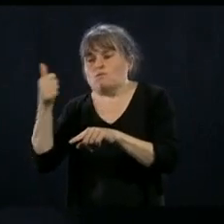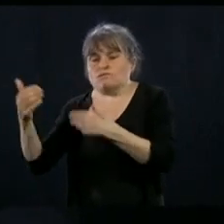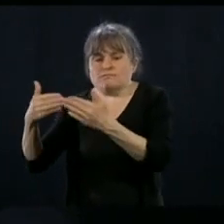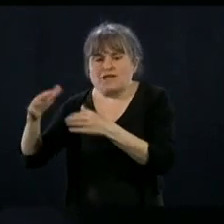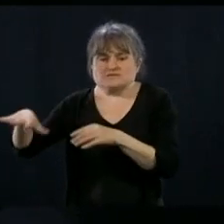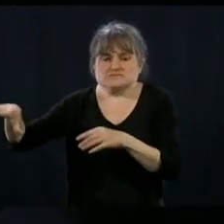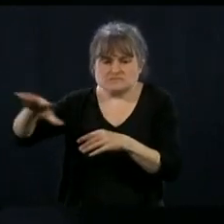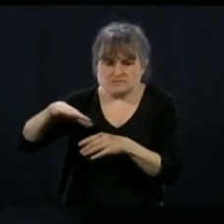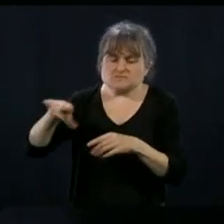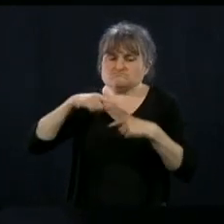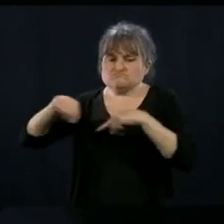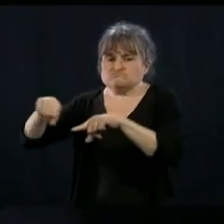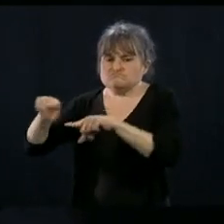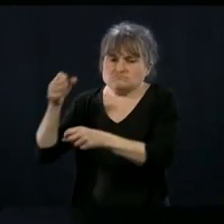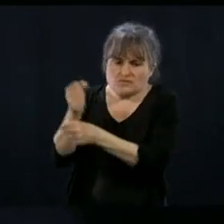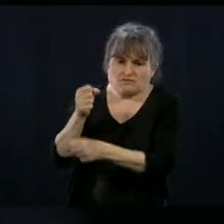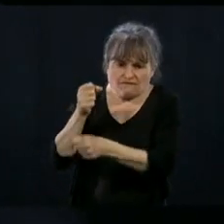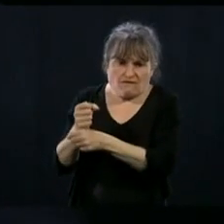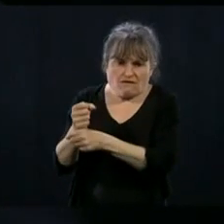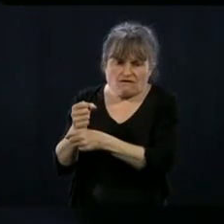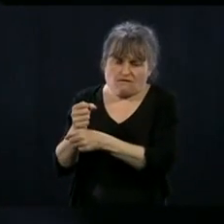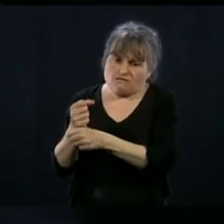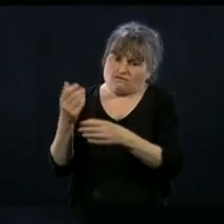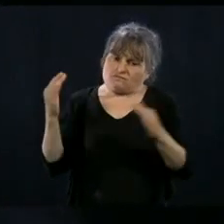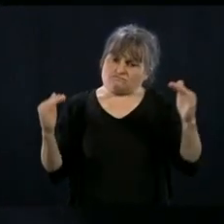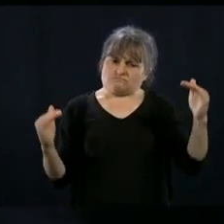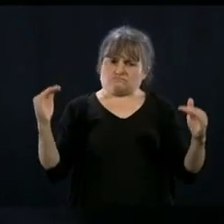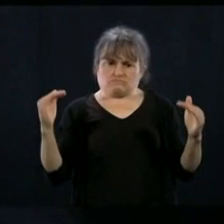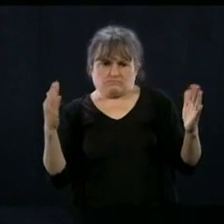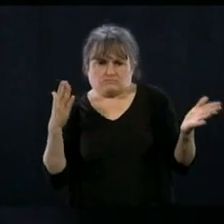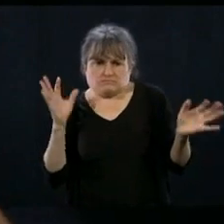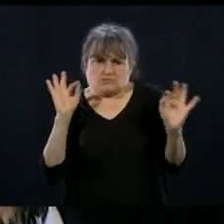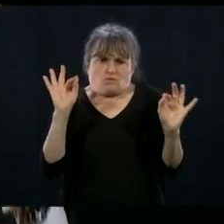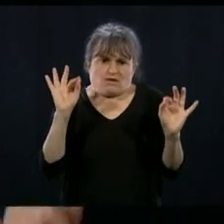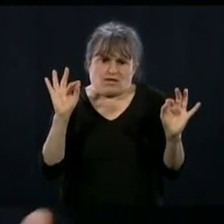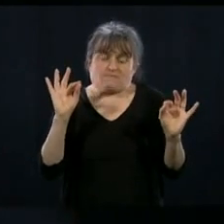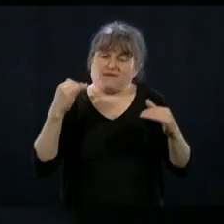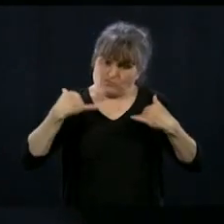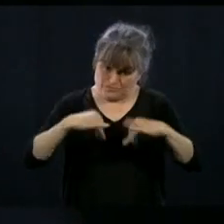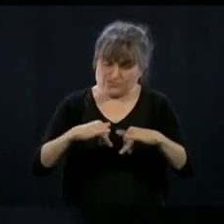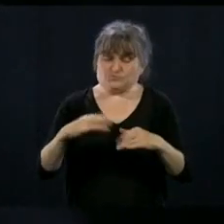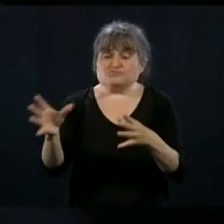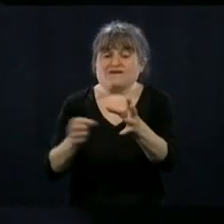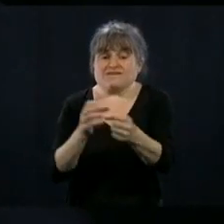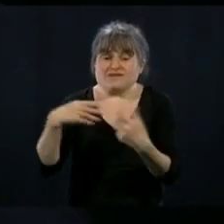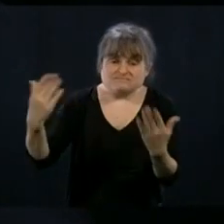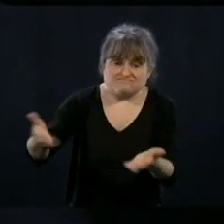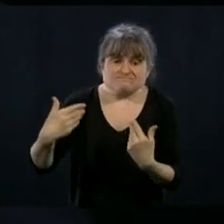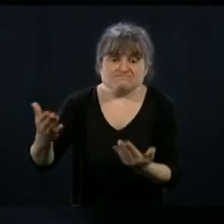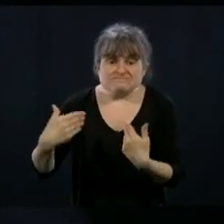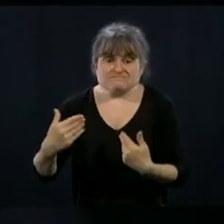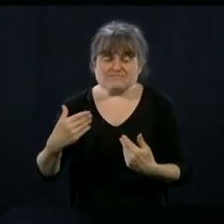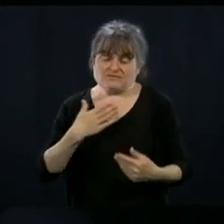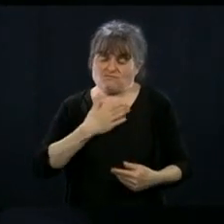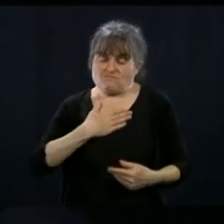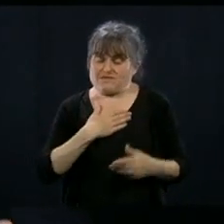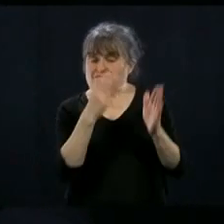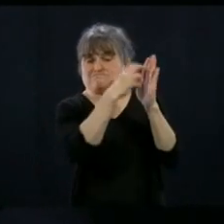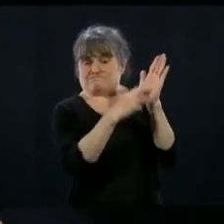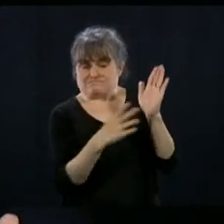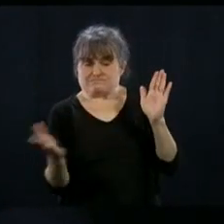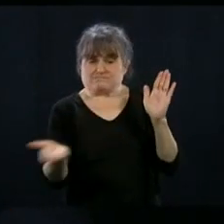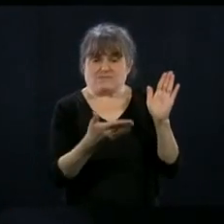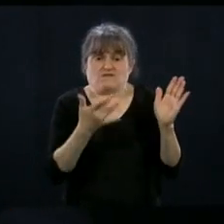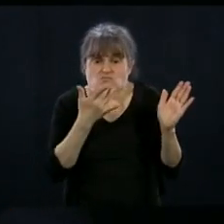other establishments, in particular CHSLDs. And we continue with recruitment. And I continue telling people,